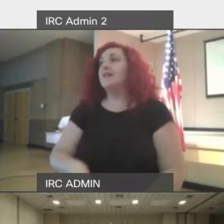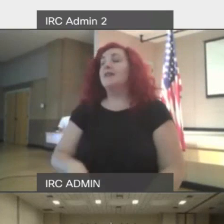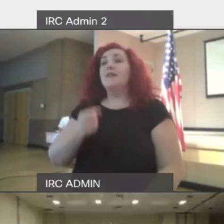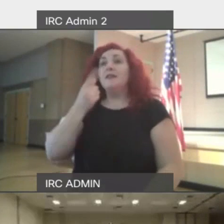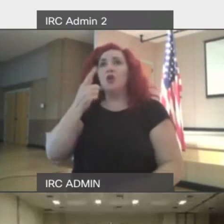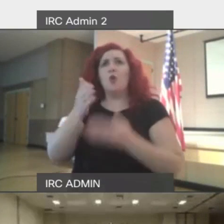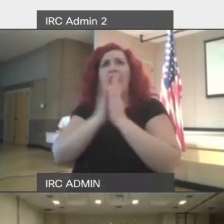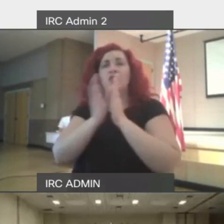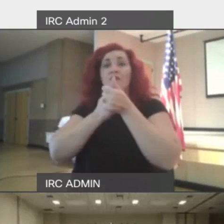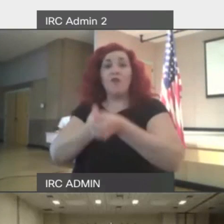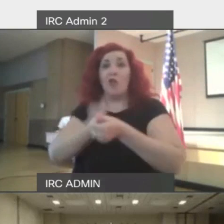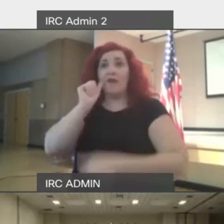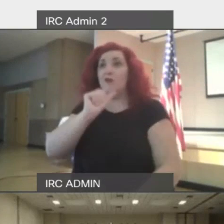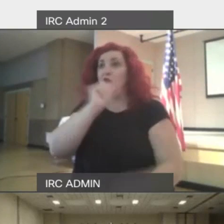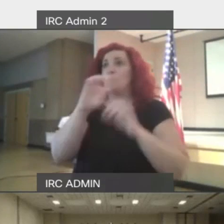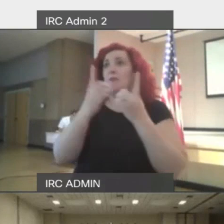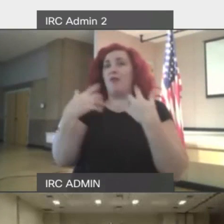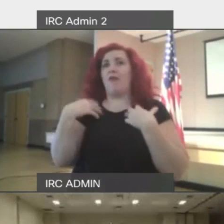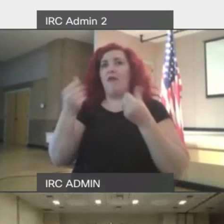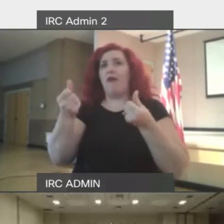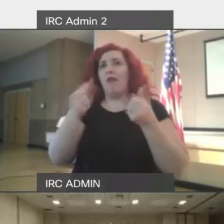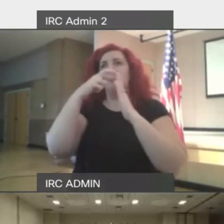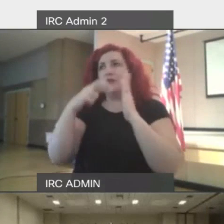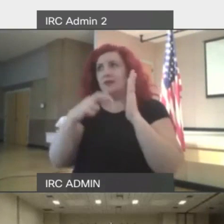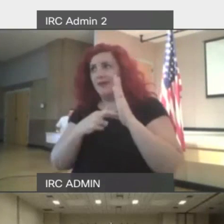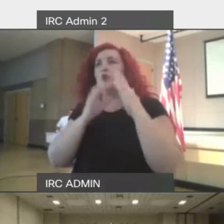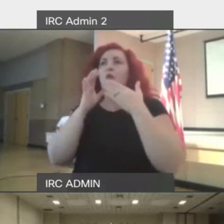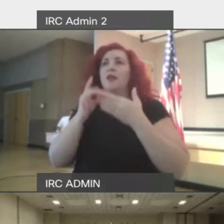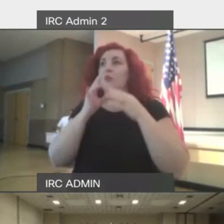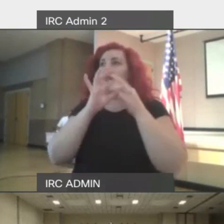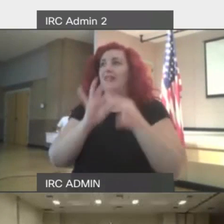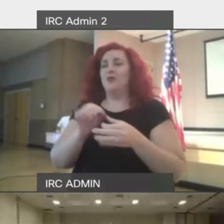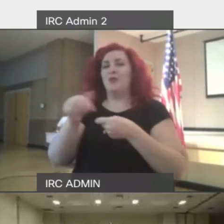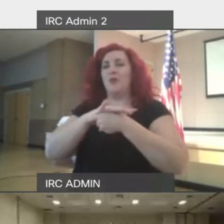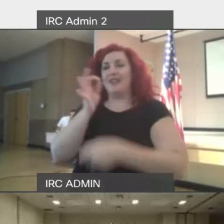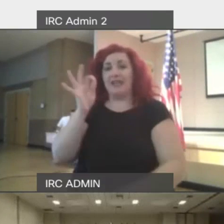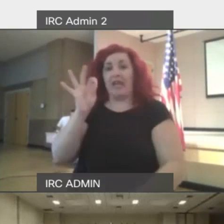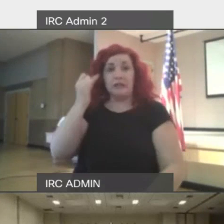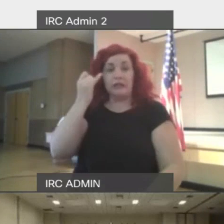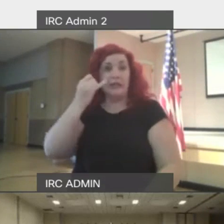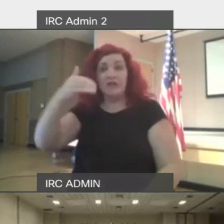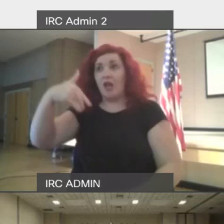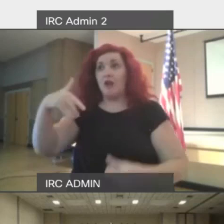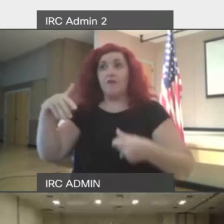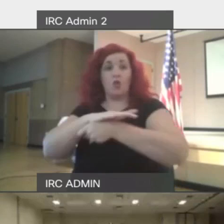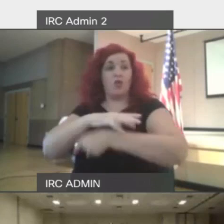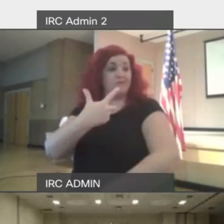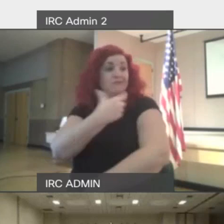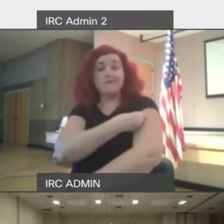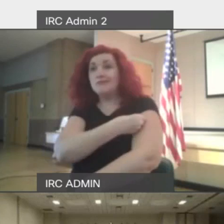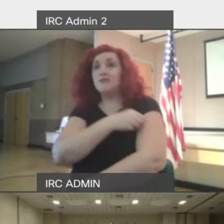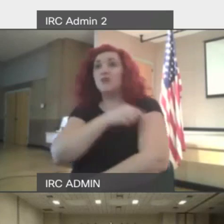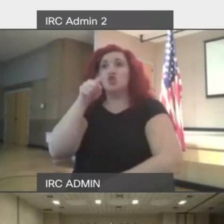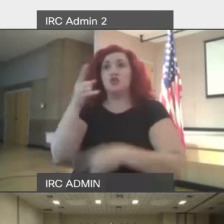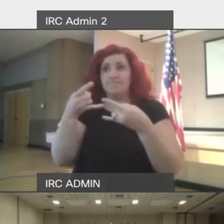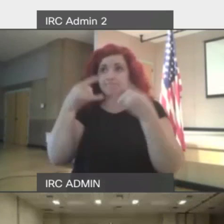We ask that you follow the Arizona Department of Health guidelines in regards to COVID-19. If you are not fully